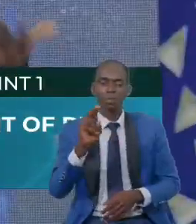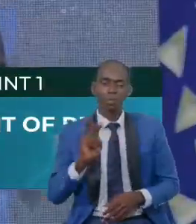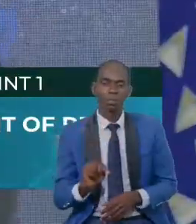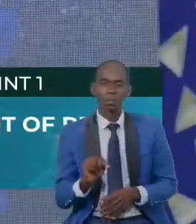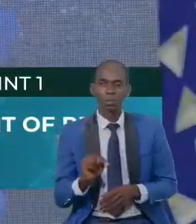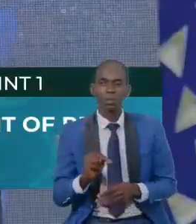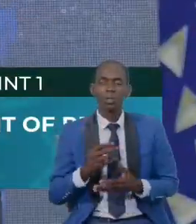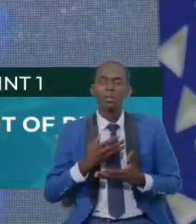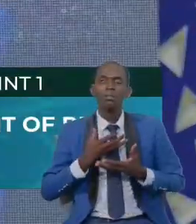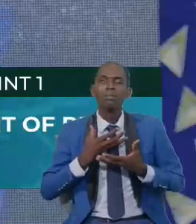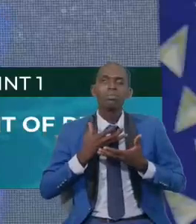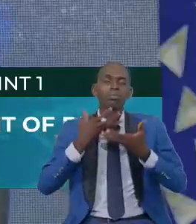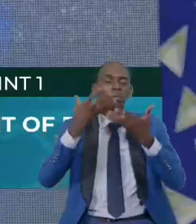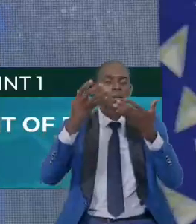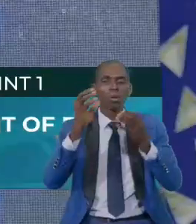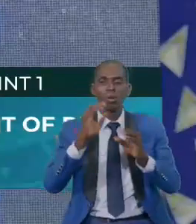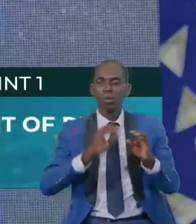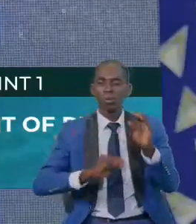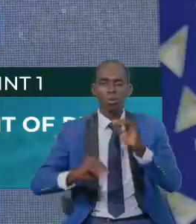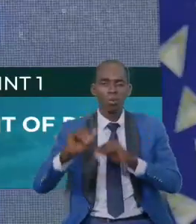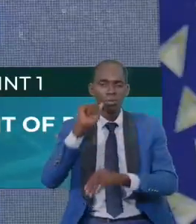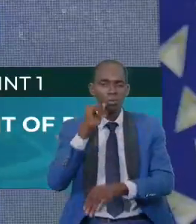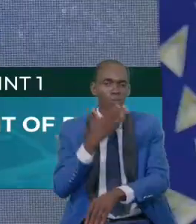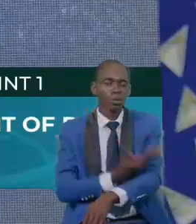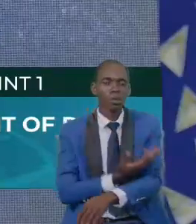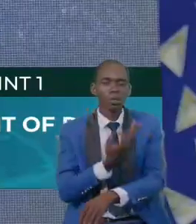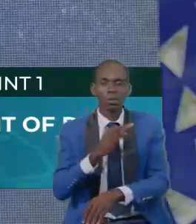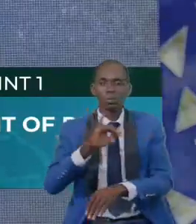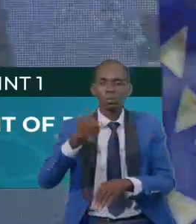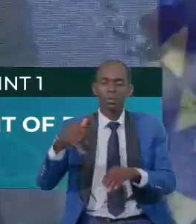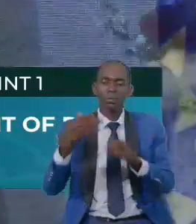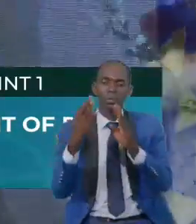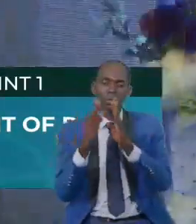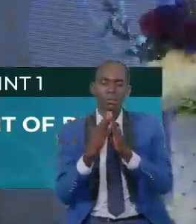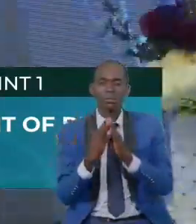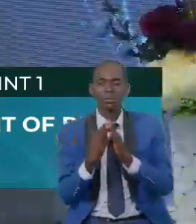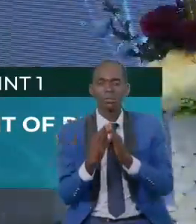Shout, O daughter of Jerusalem.